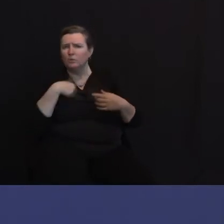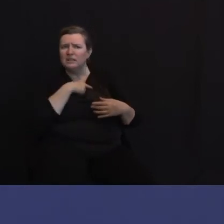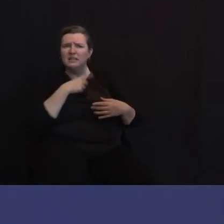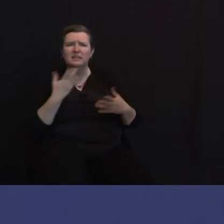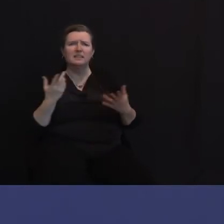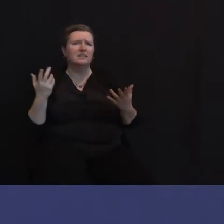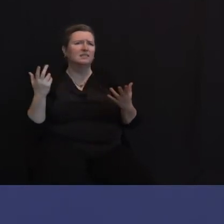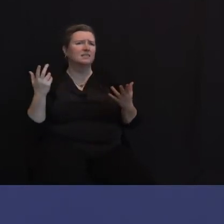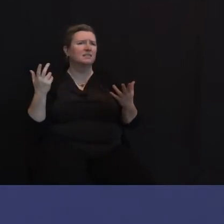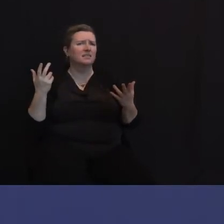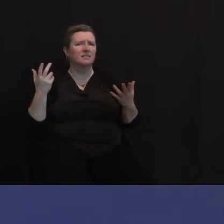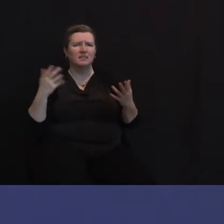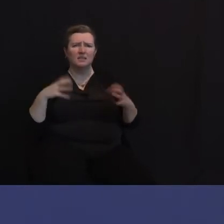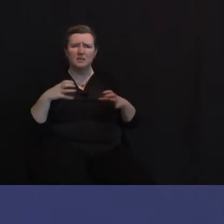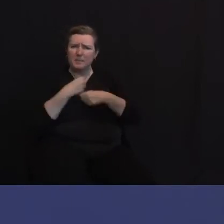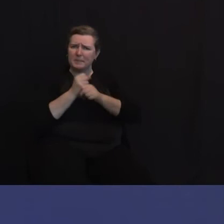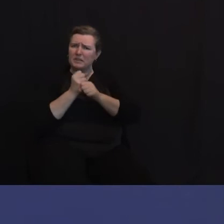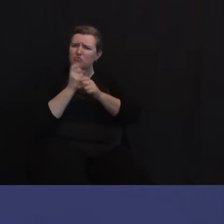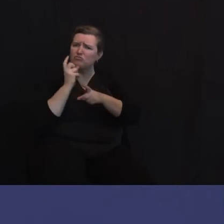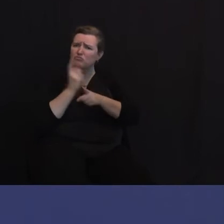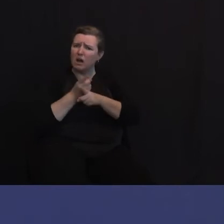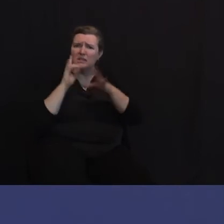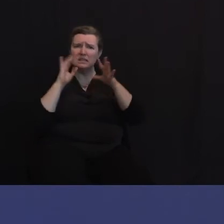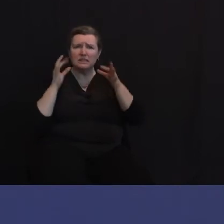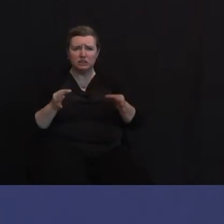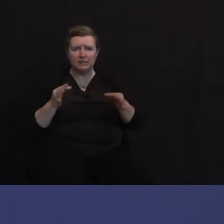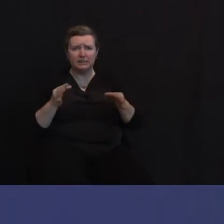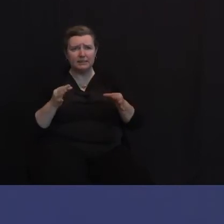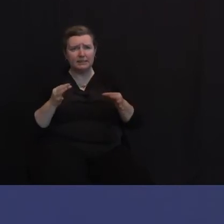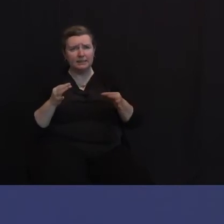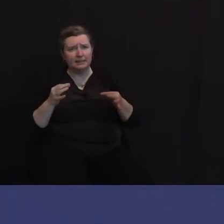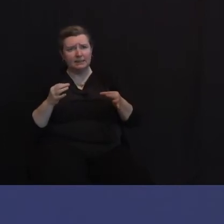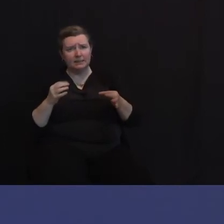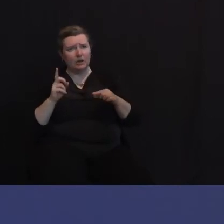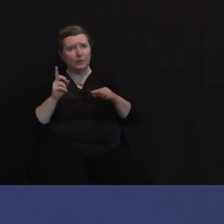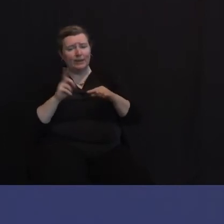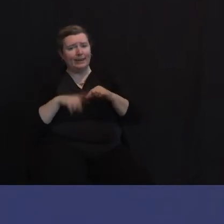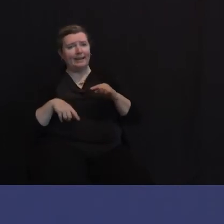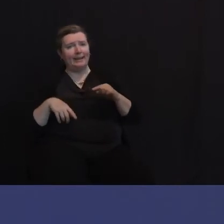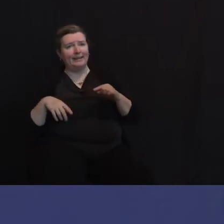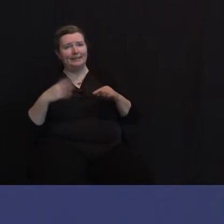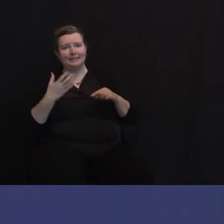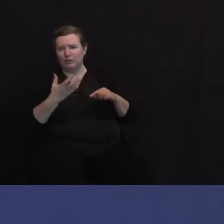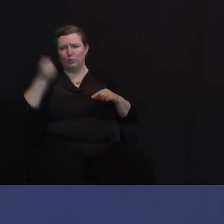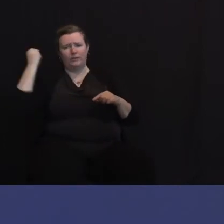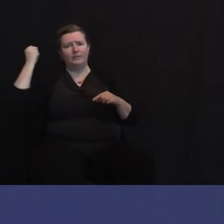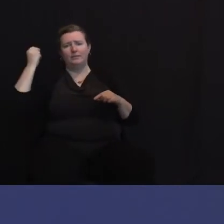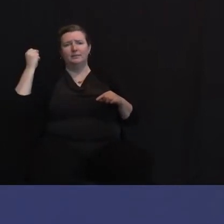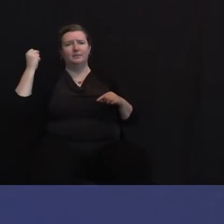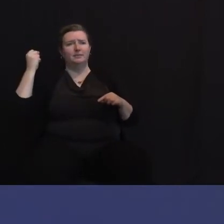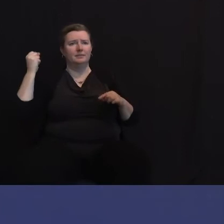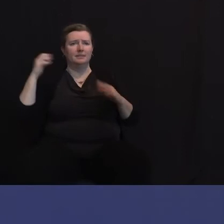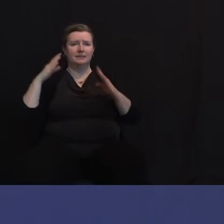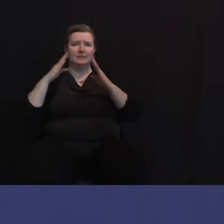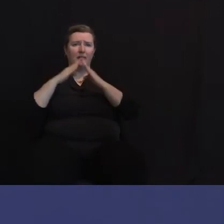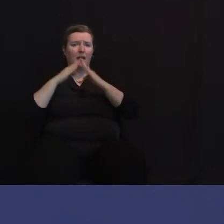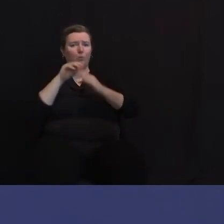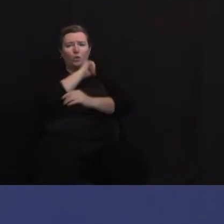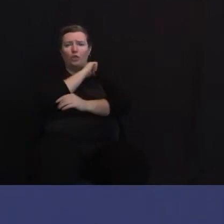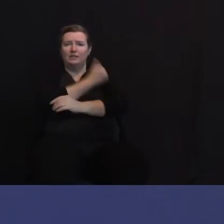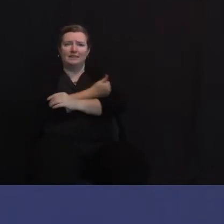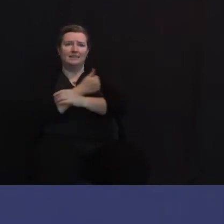right side of this one. Having said that, you can't take away authority from municipalities. You can't take ABC's authority away.